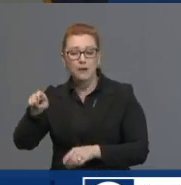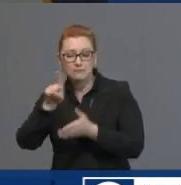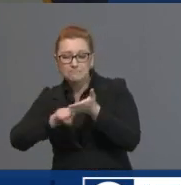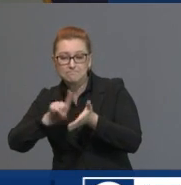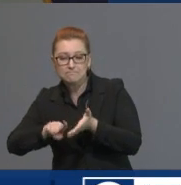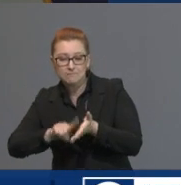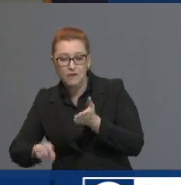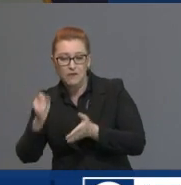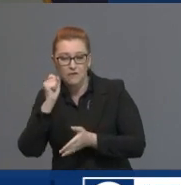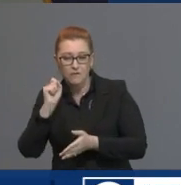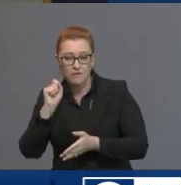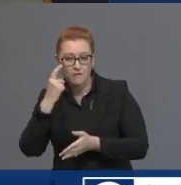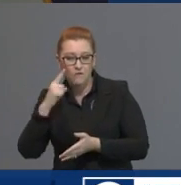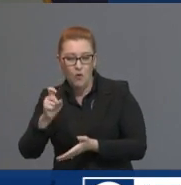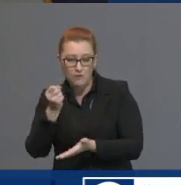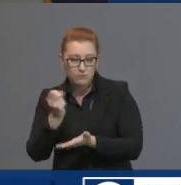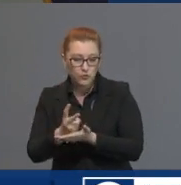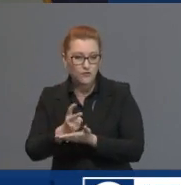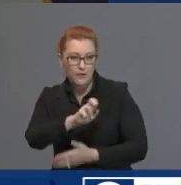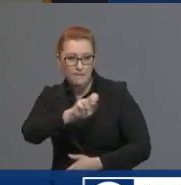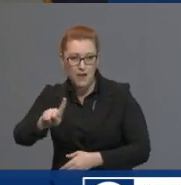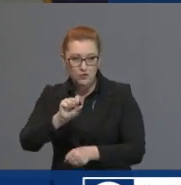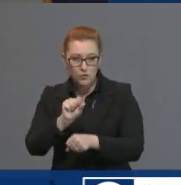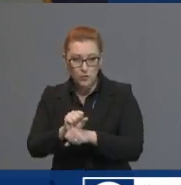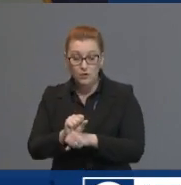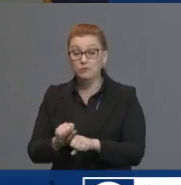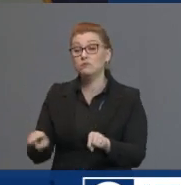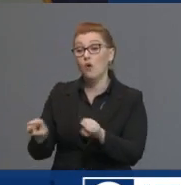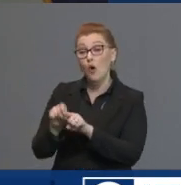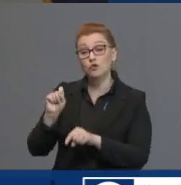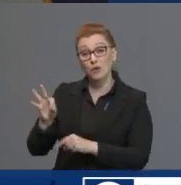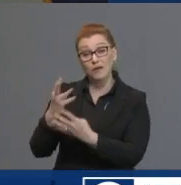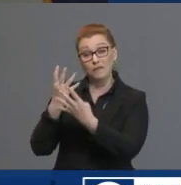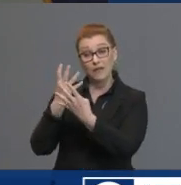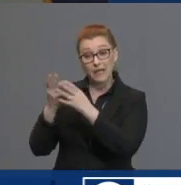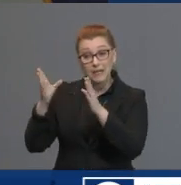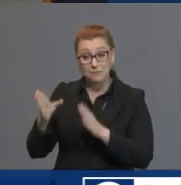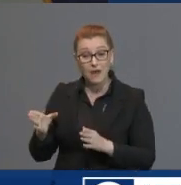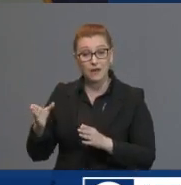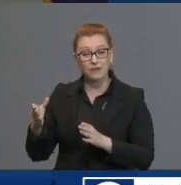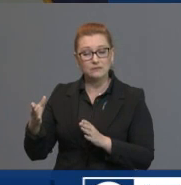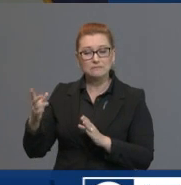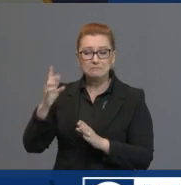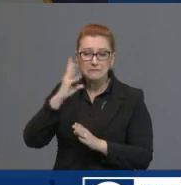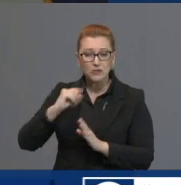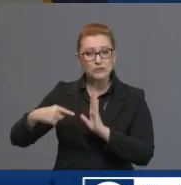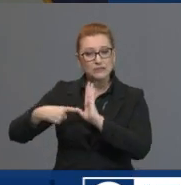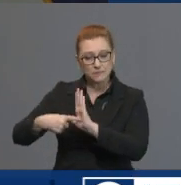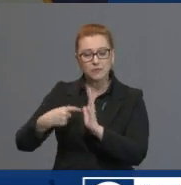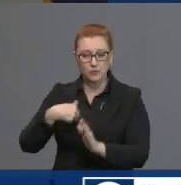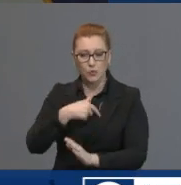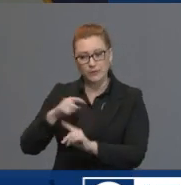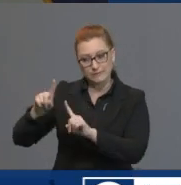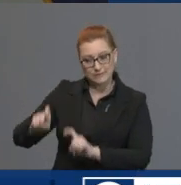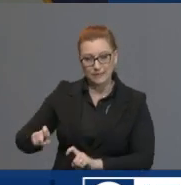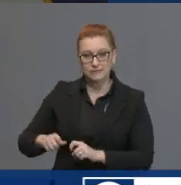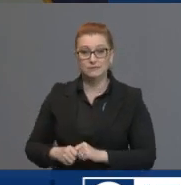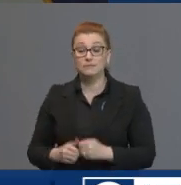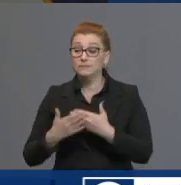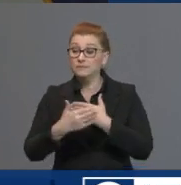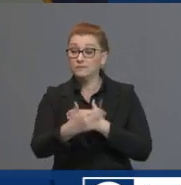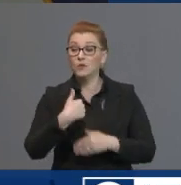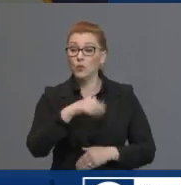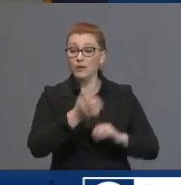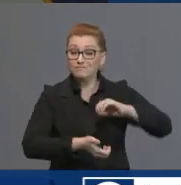work, and then they do test inmates with COVID-like symptoms. Moving forward, we'll be working with the University of Arizona to